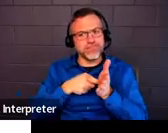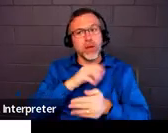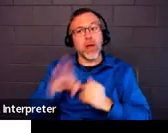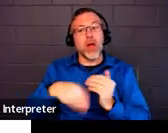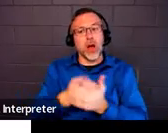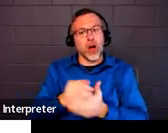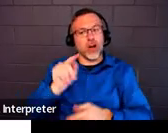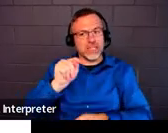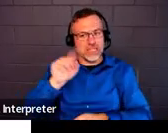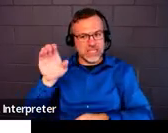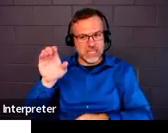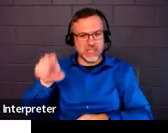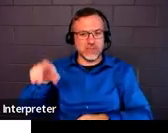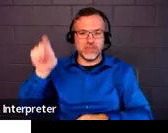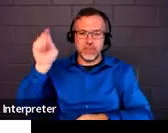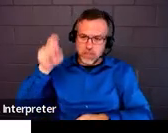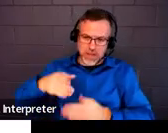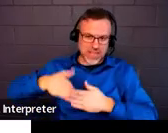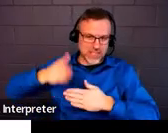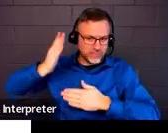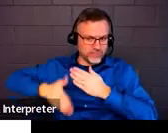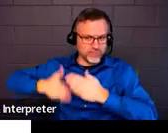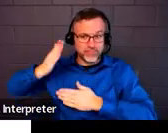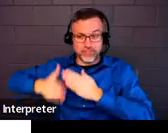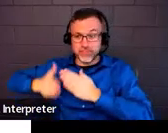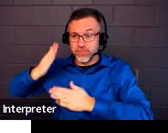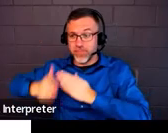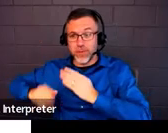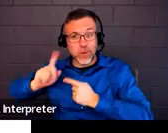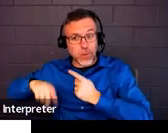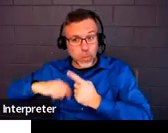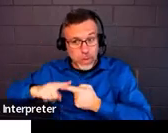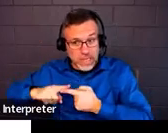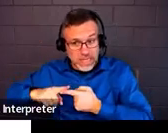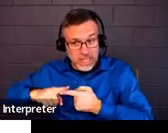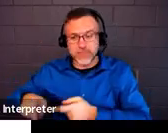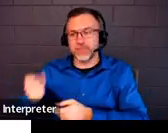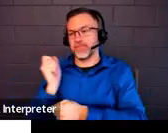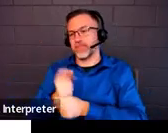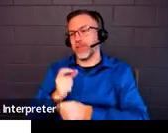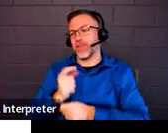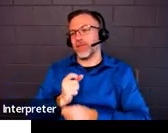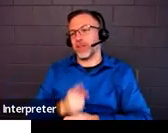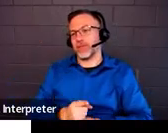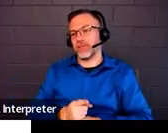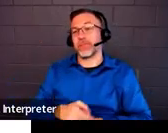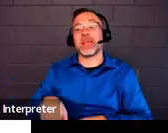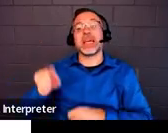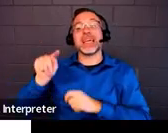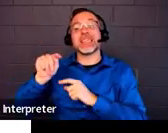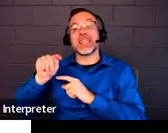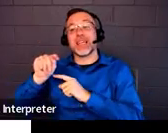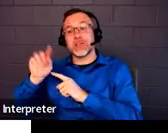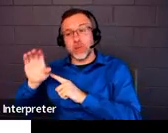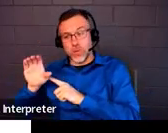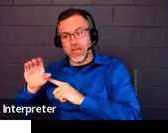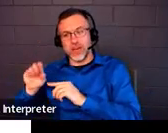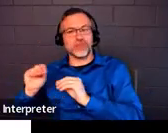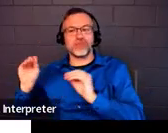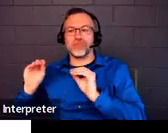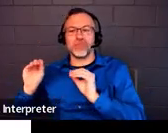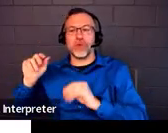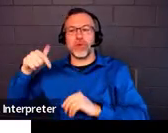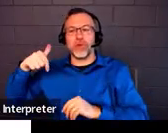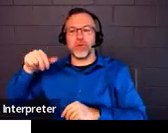to complete these every year. For test coordinators, there is no quiz. For test